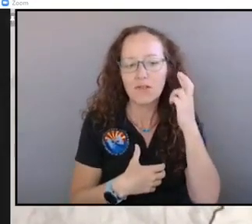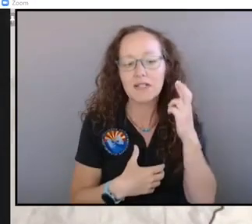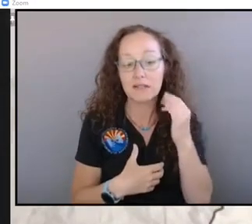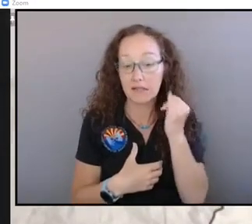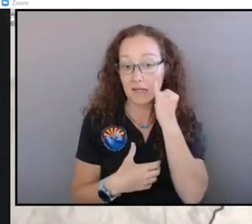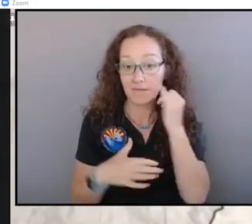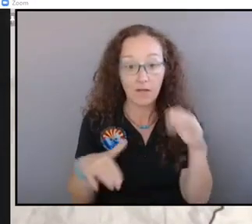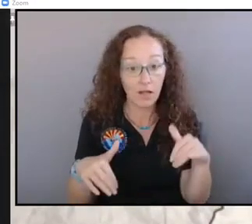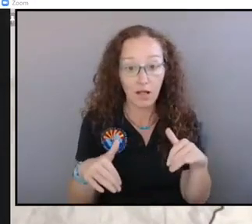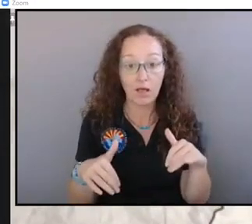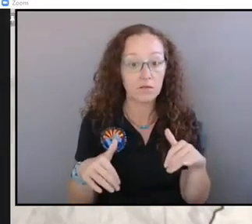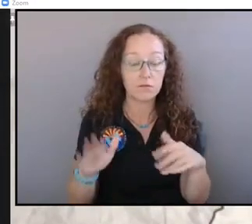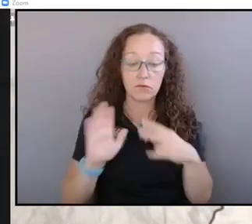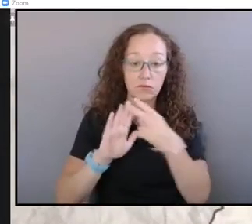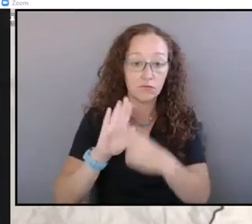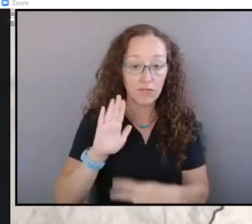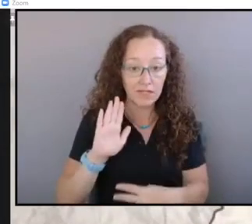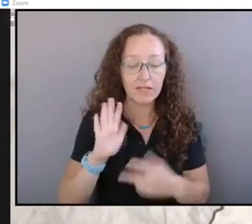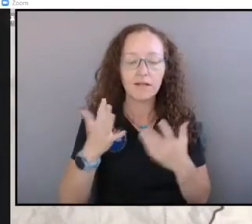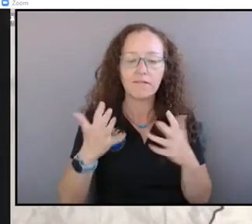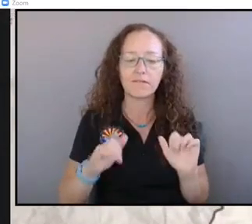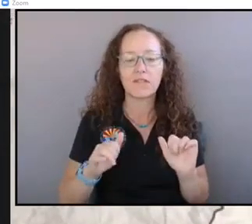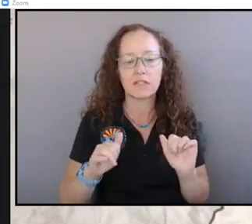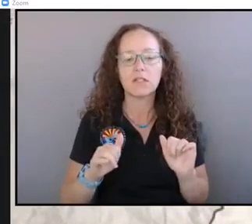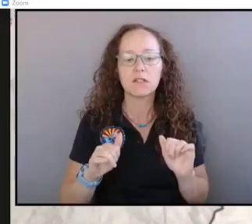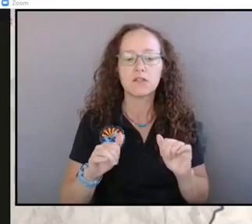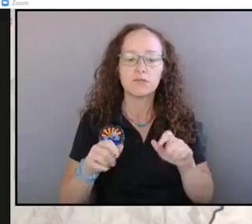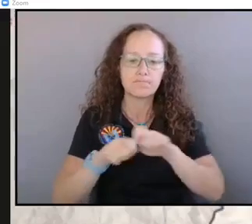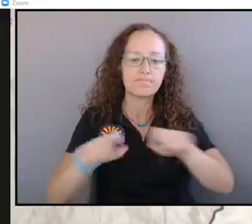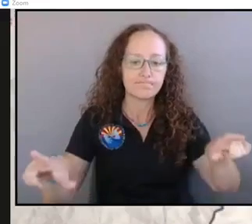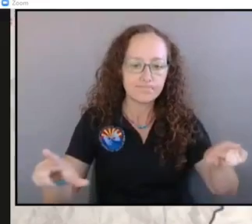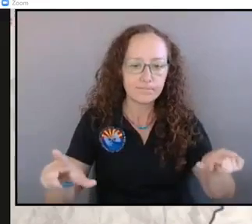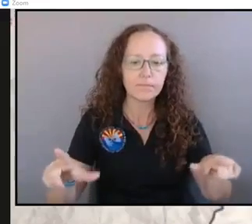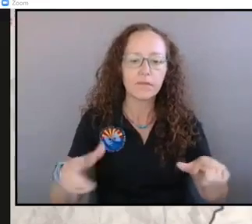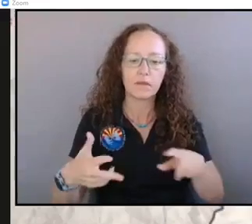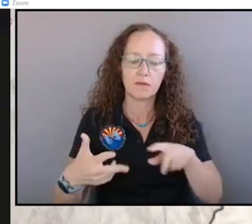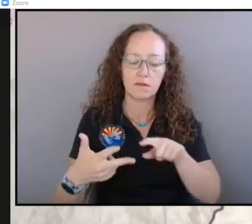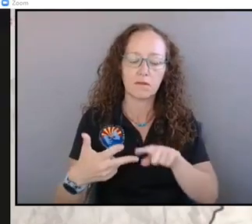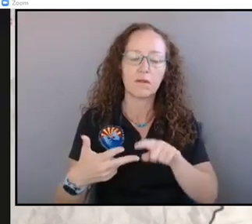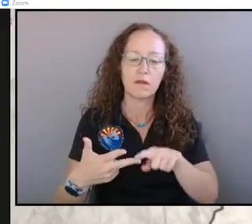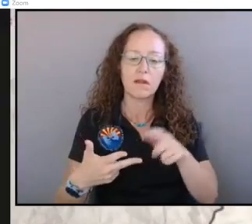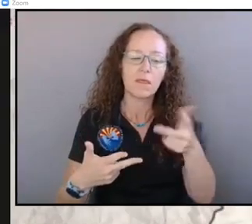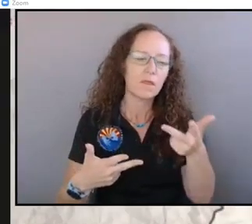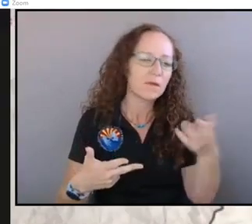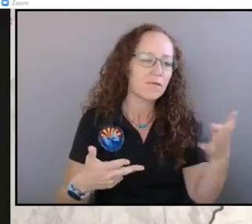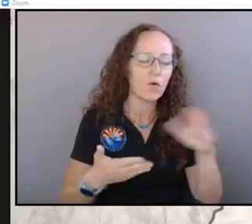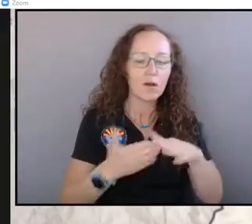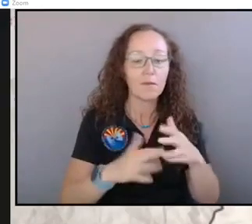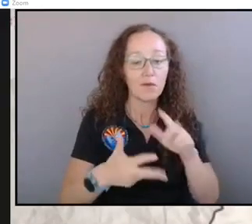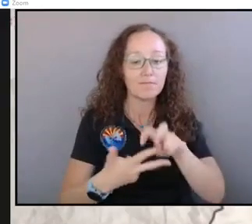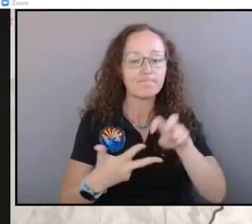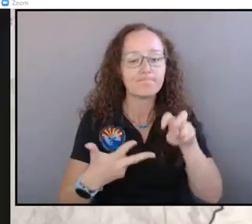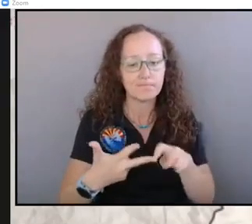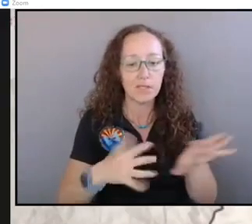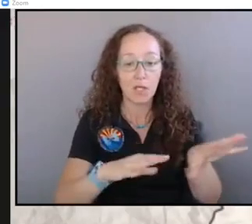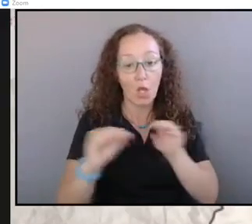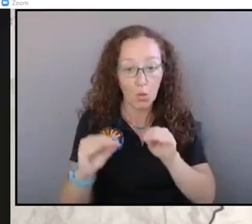or four communities that went into a go and one that went into a set. So be aware of that if you're out there.